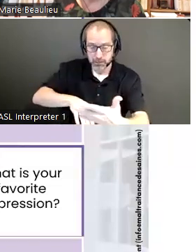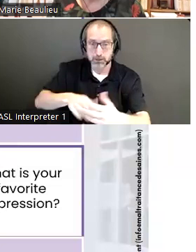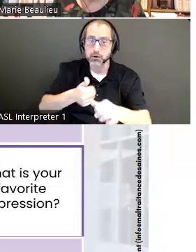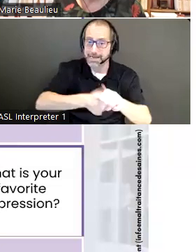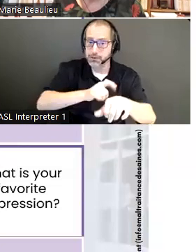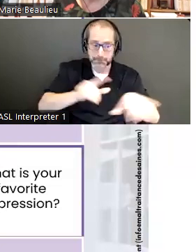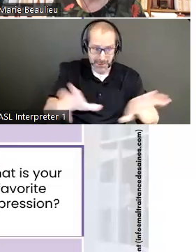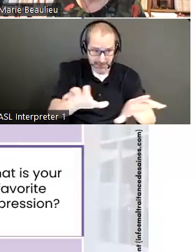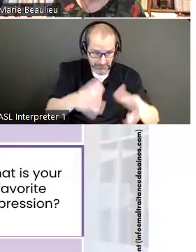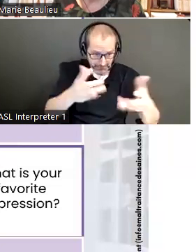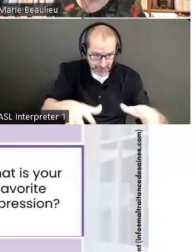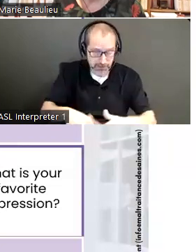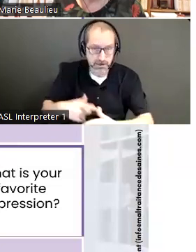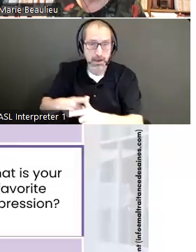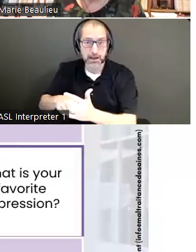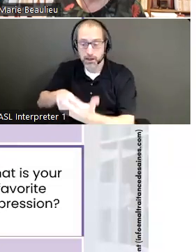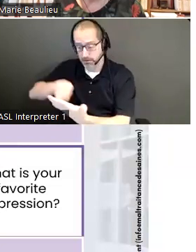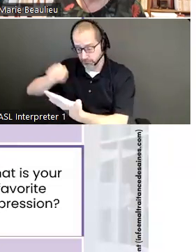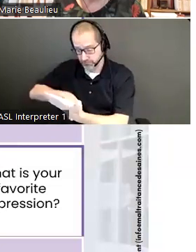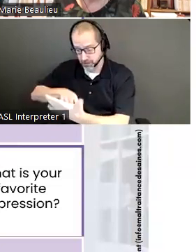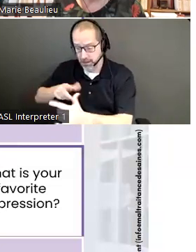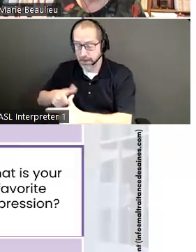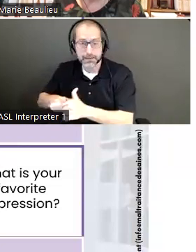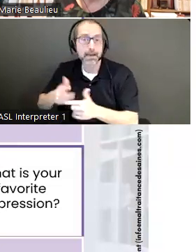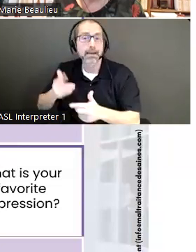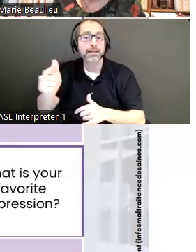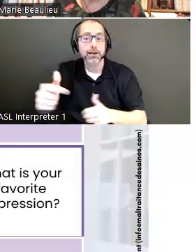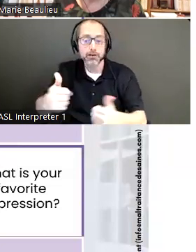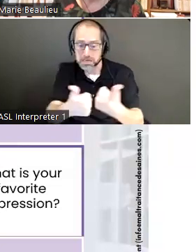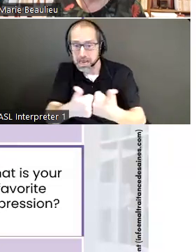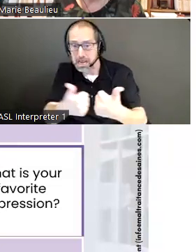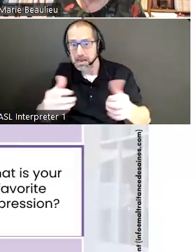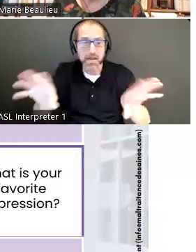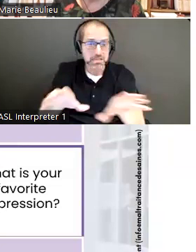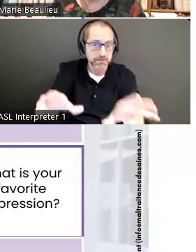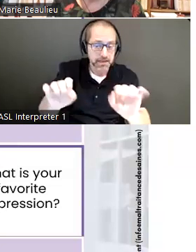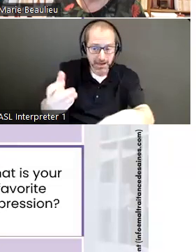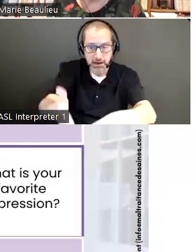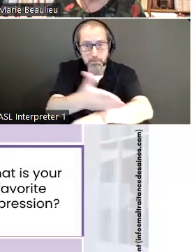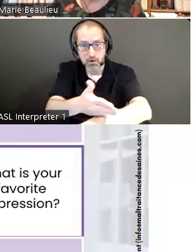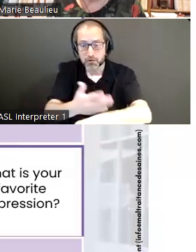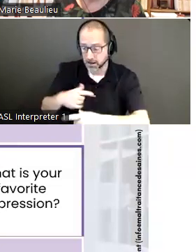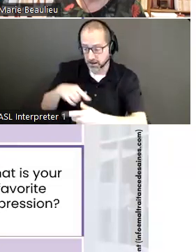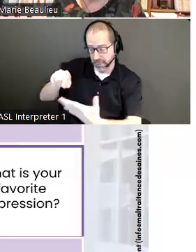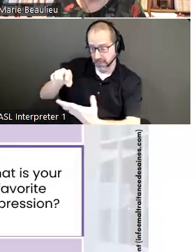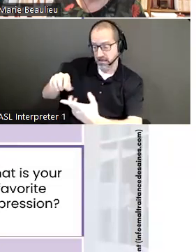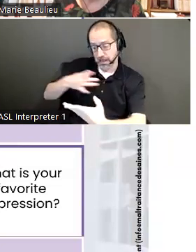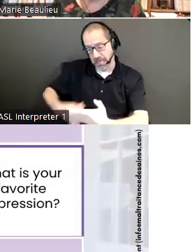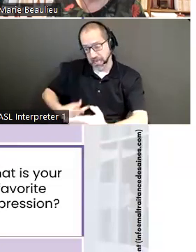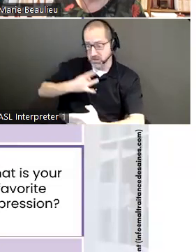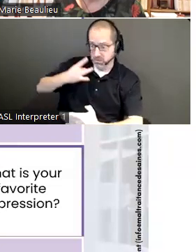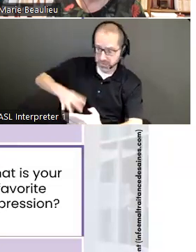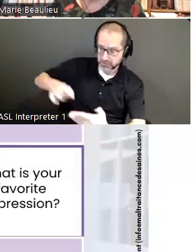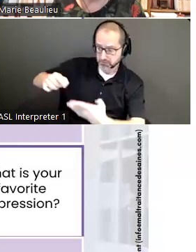the facilitator and the residents complete the form, and they note what they like or not. Is this an